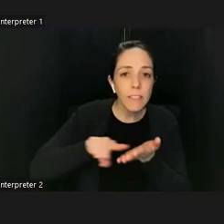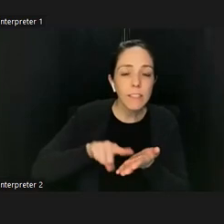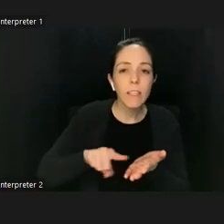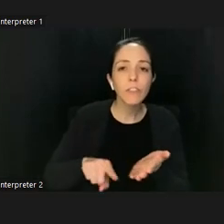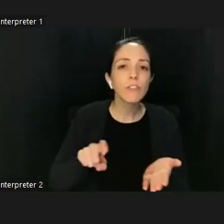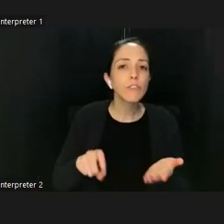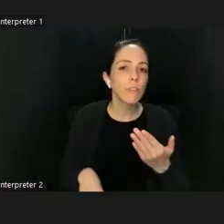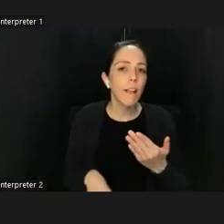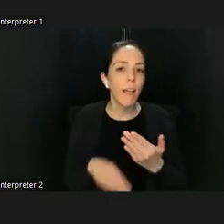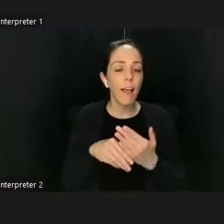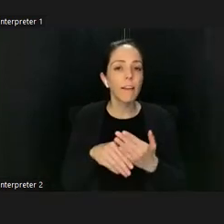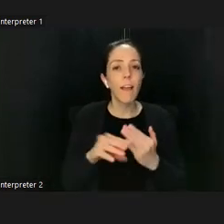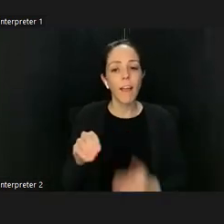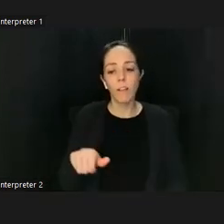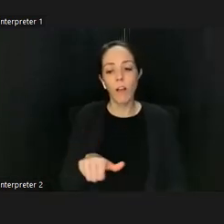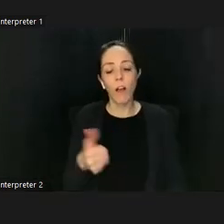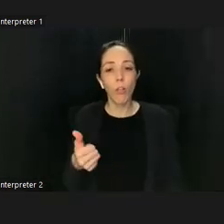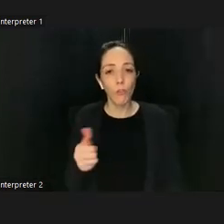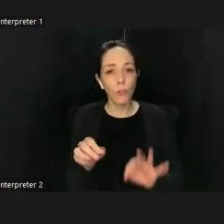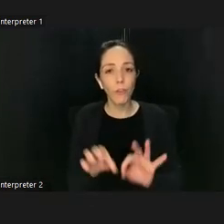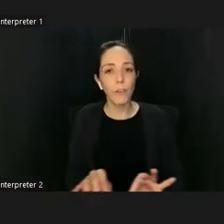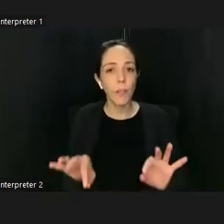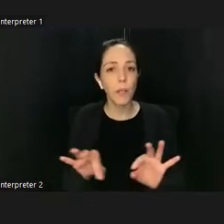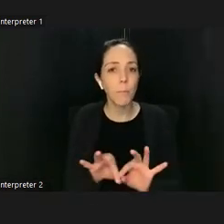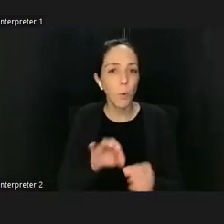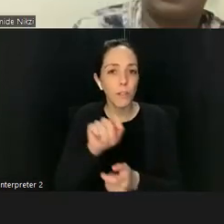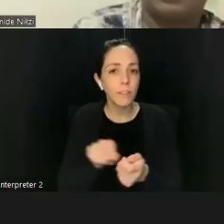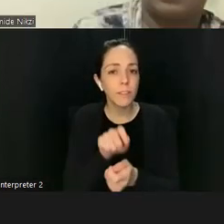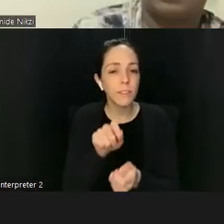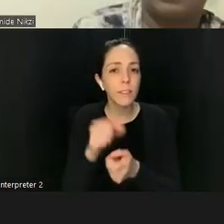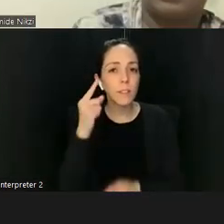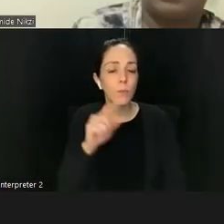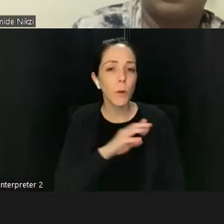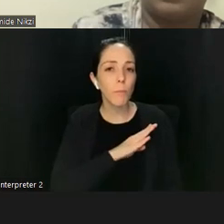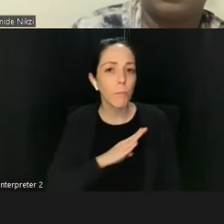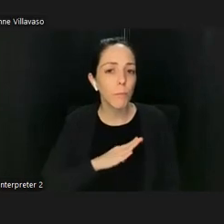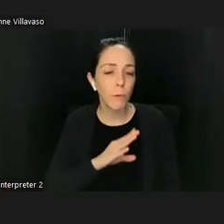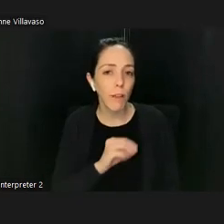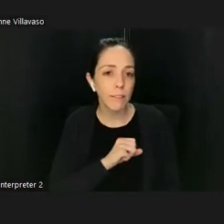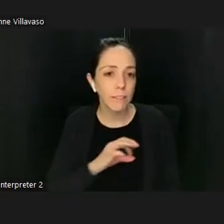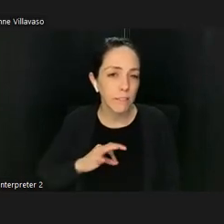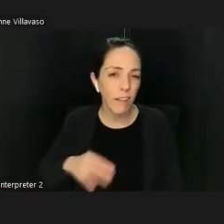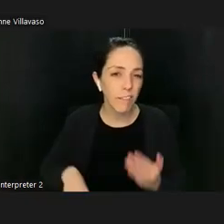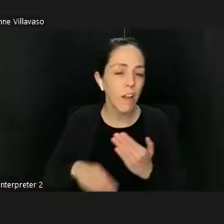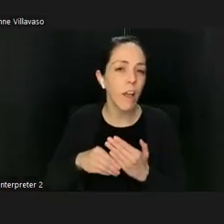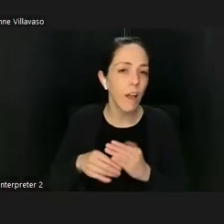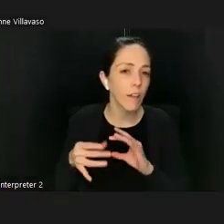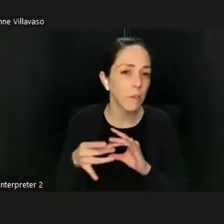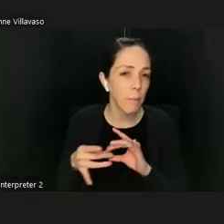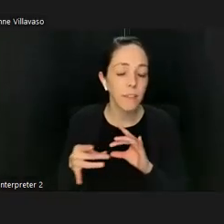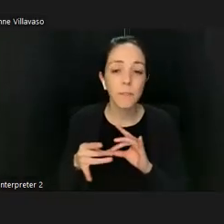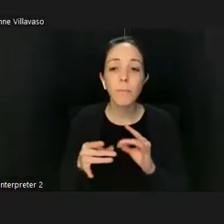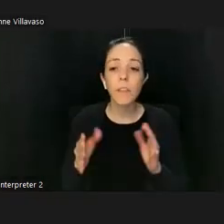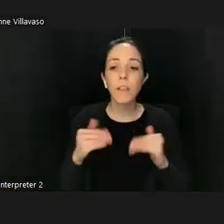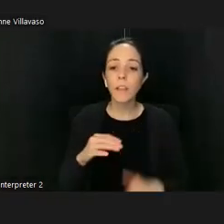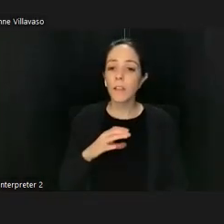staff. That's my suggestion. I guess I can put that in the Q&A also. And finally, in terms of Commissioner